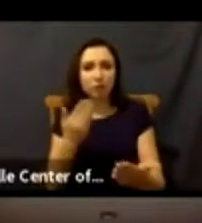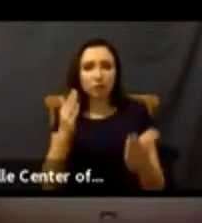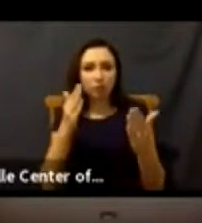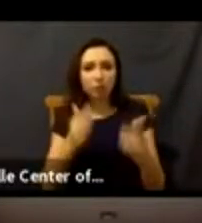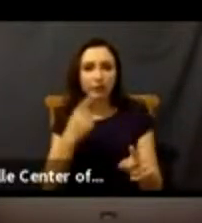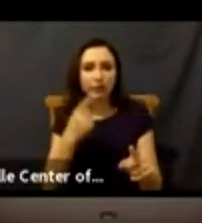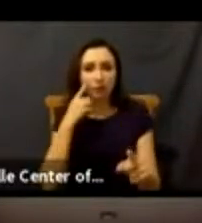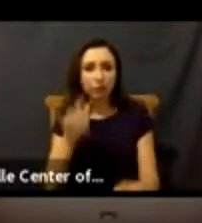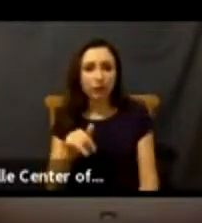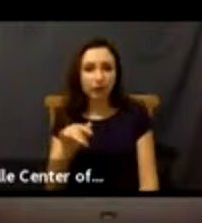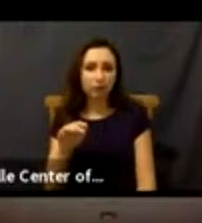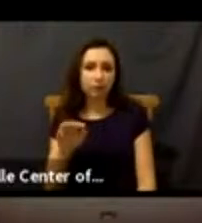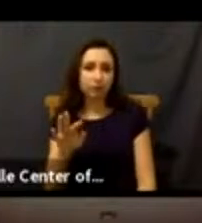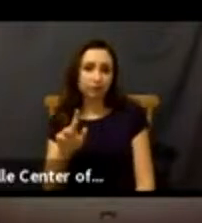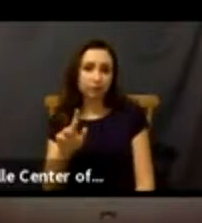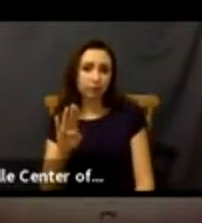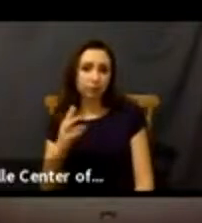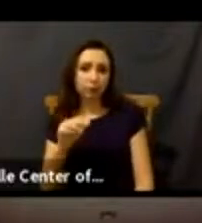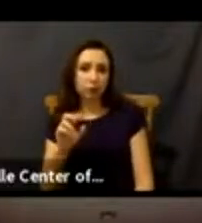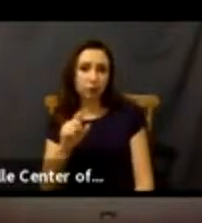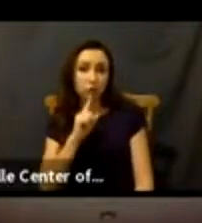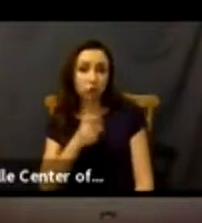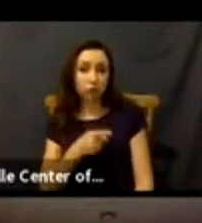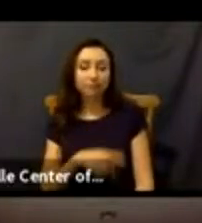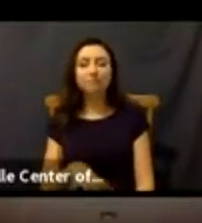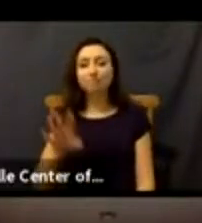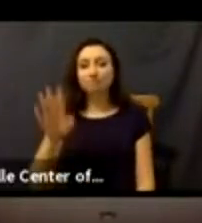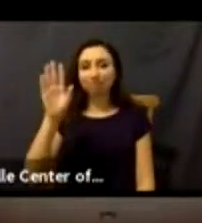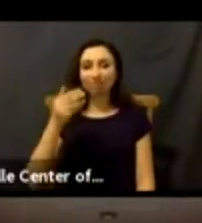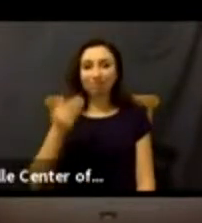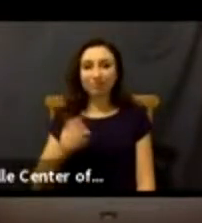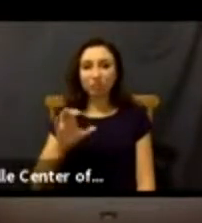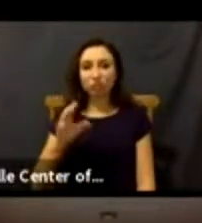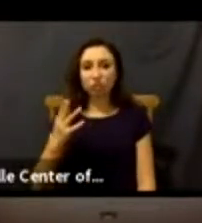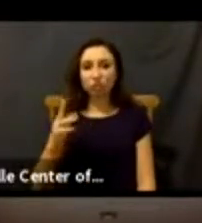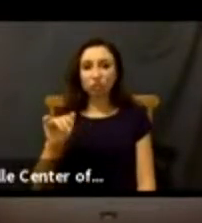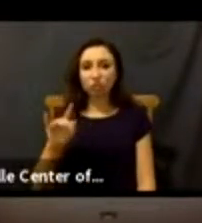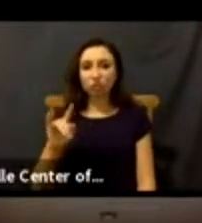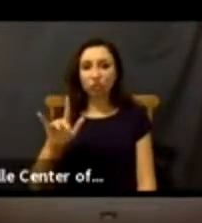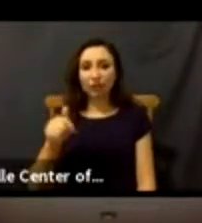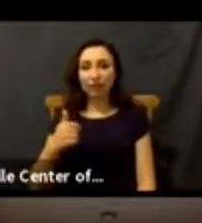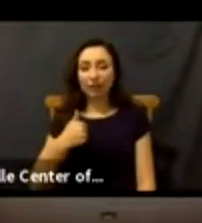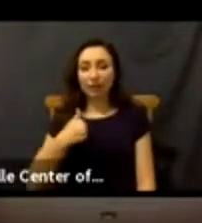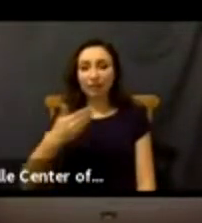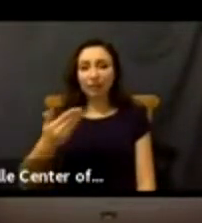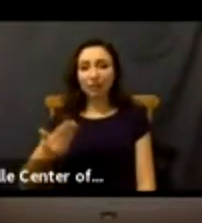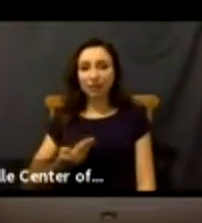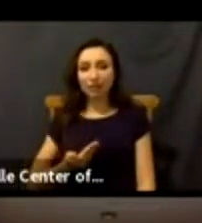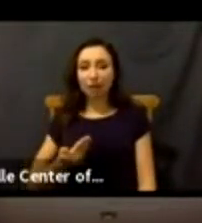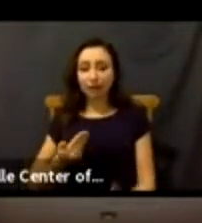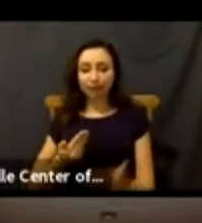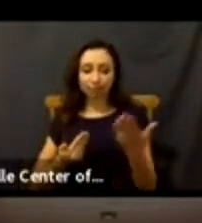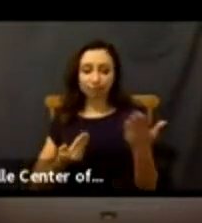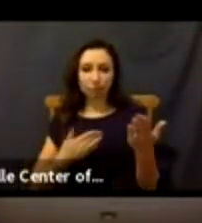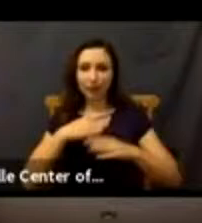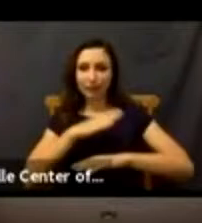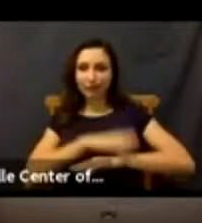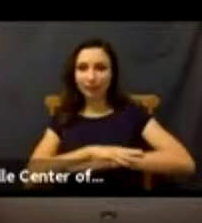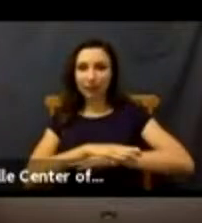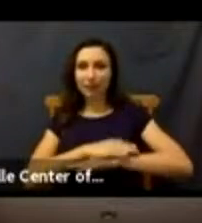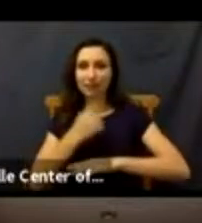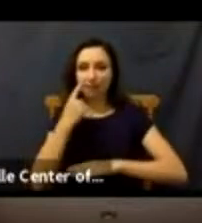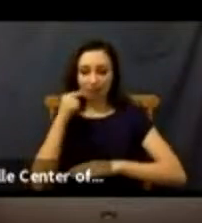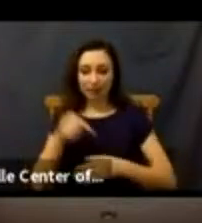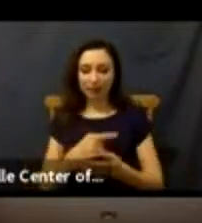Sure. This is Charity Menifee. I actually got an invite to on my desk, I think this week,